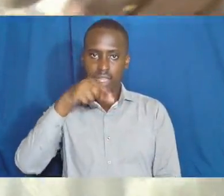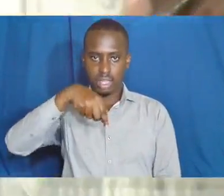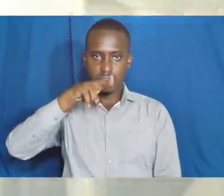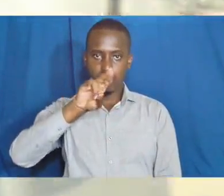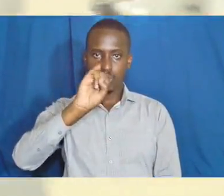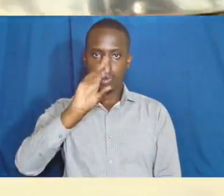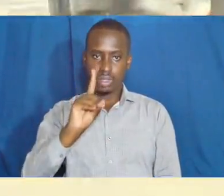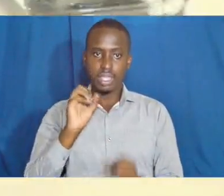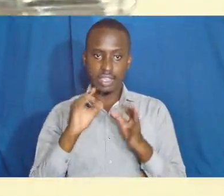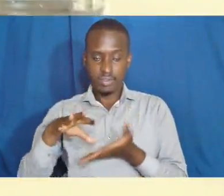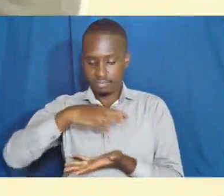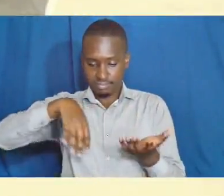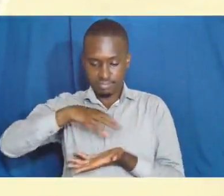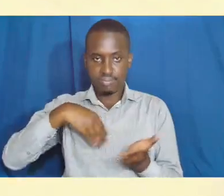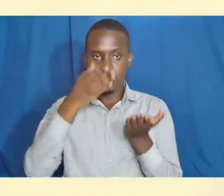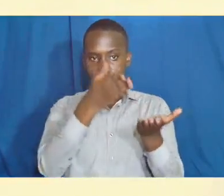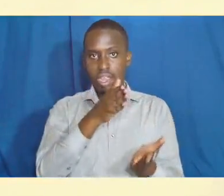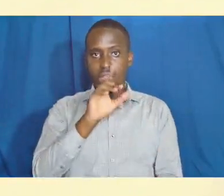I mix this liquid